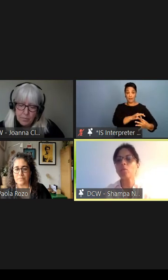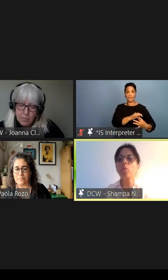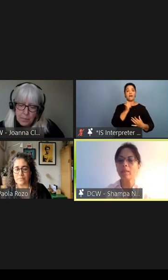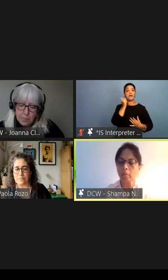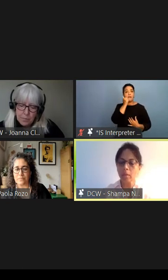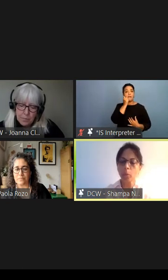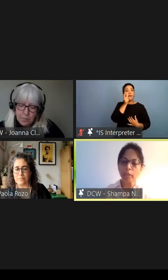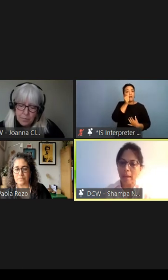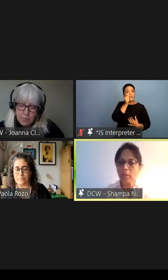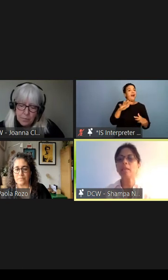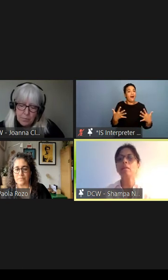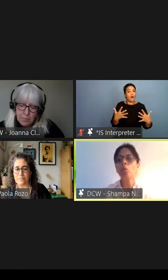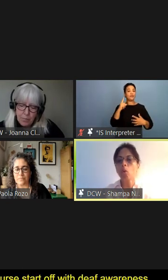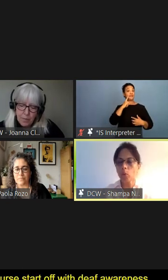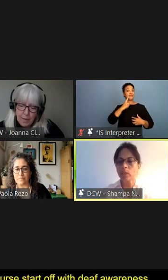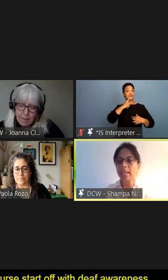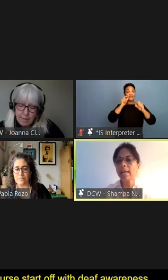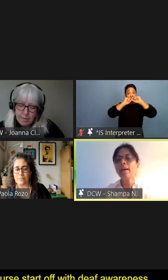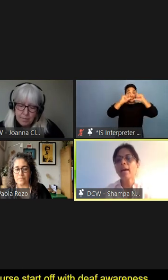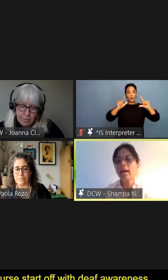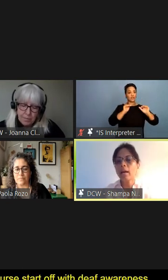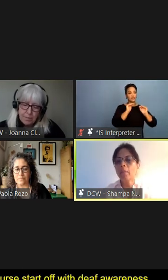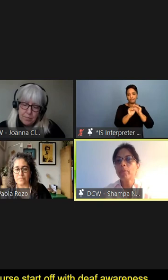awareness with the family more broadly.